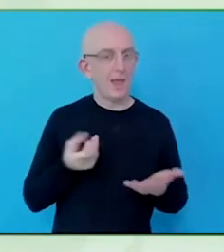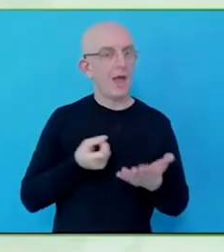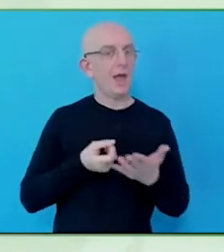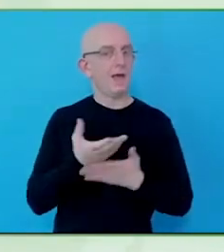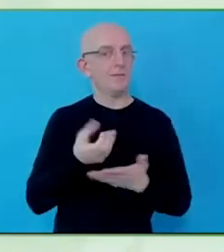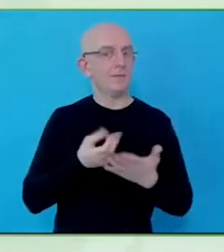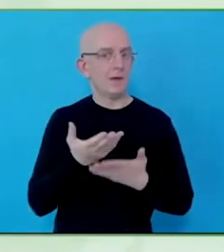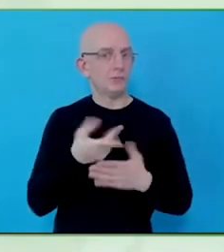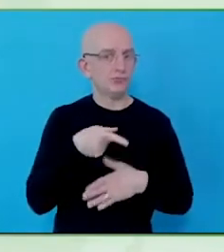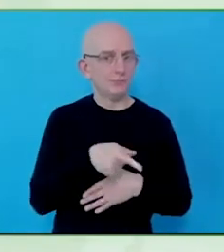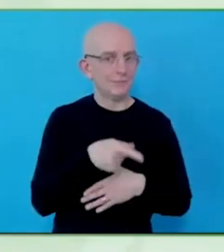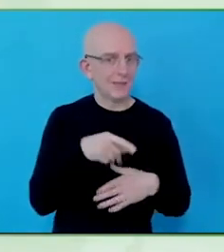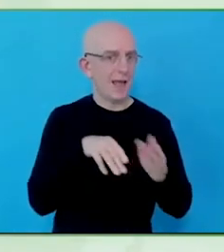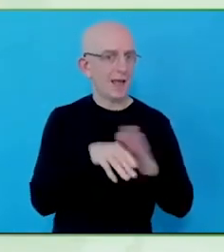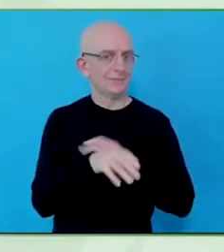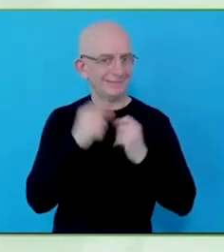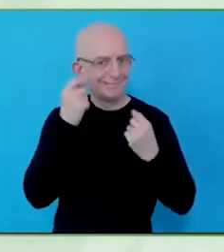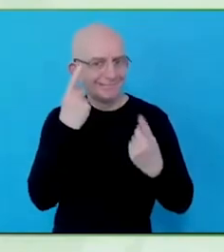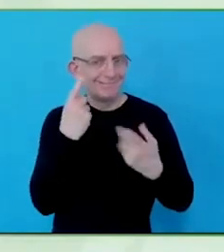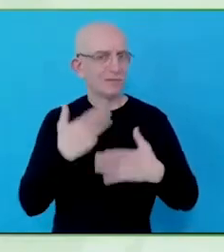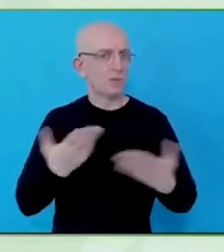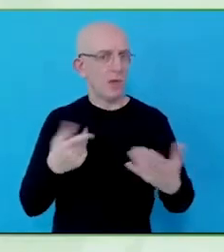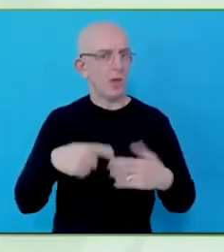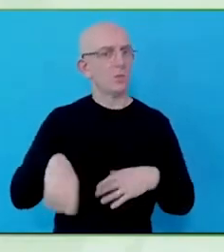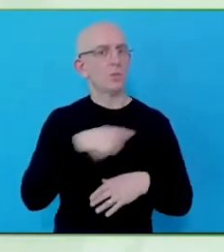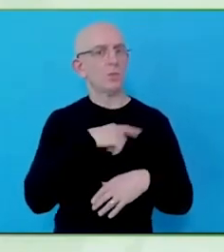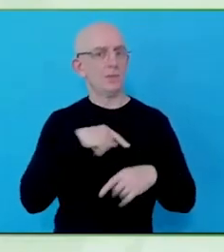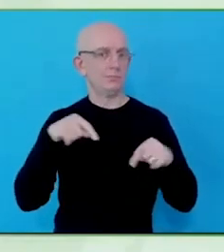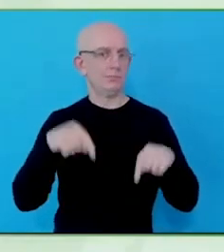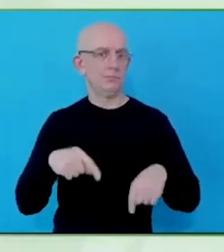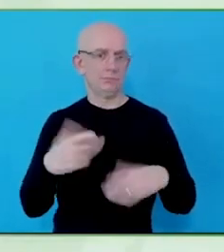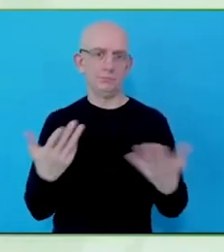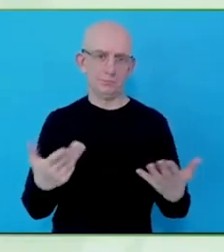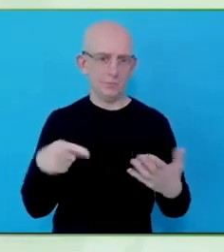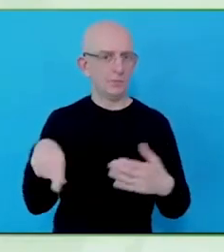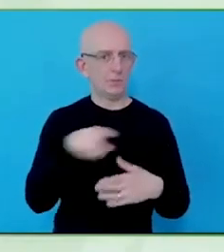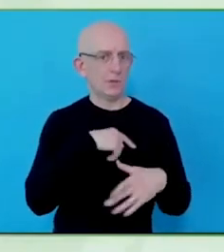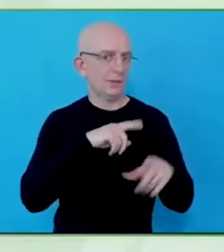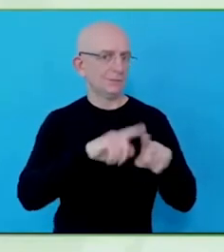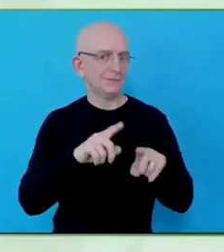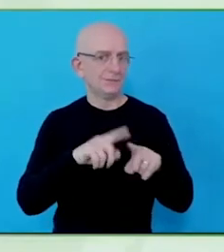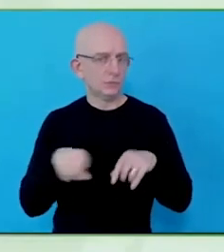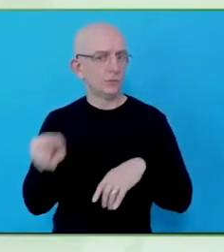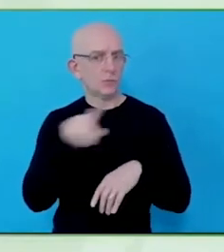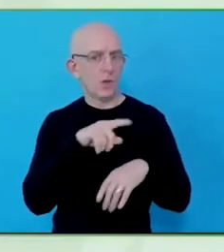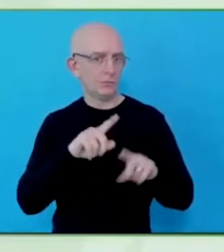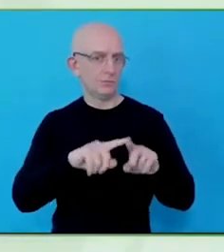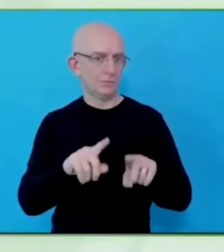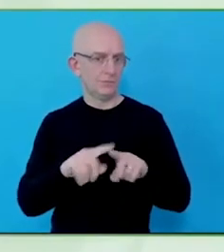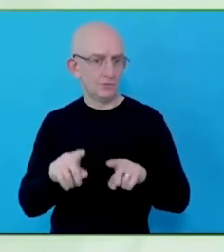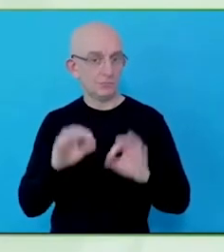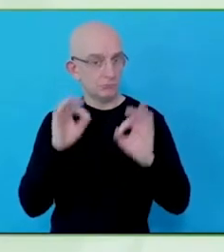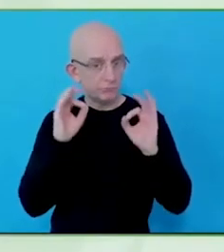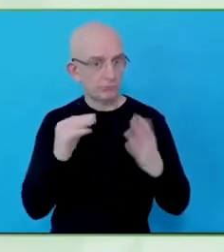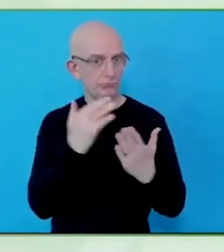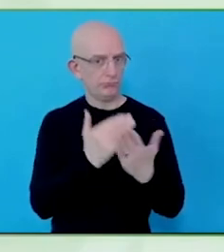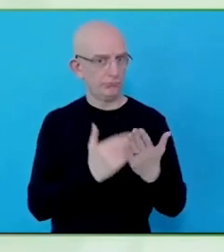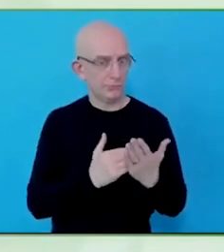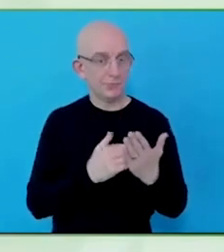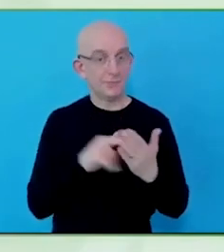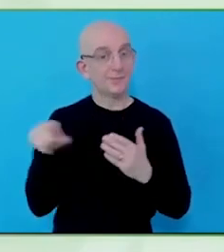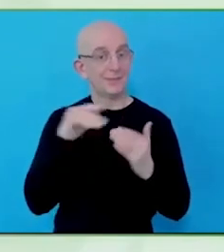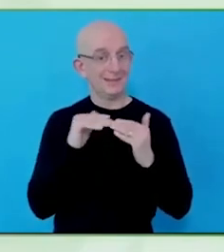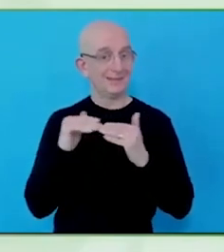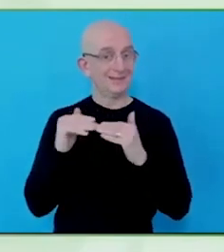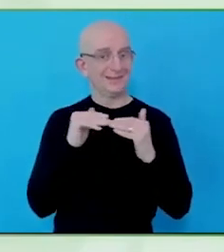market, European Accessibility Act is a market access directive. That is huge for us because it means